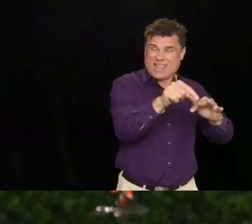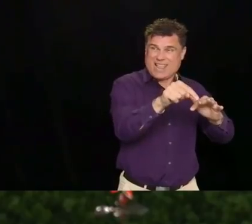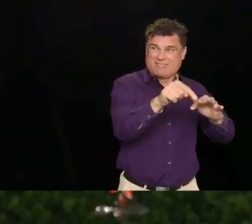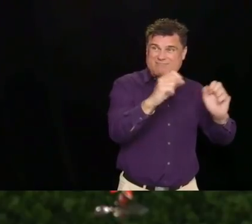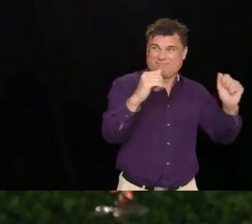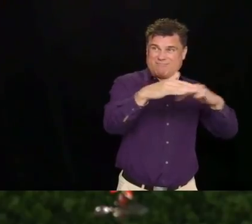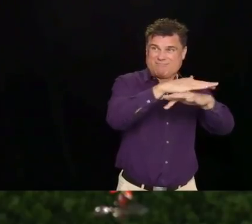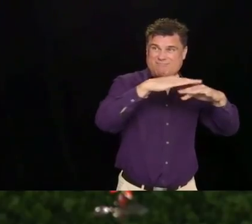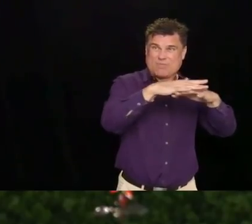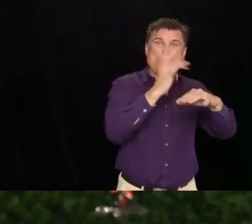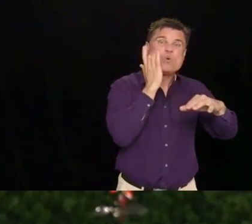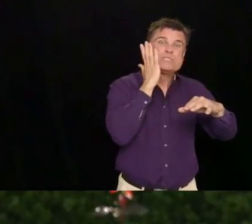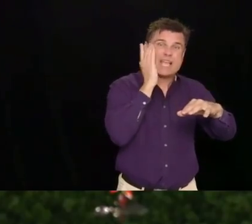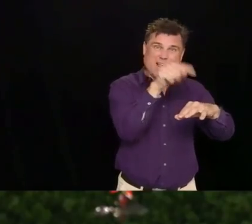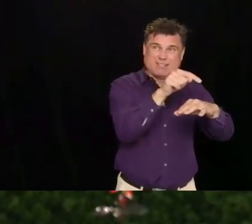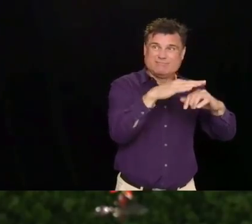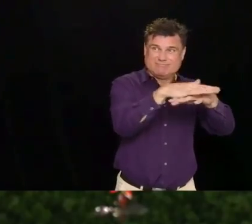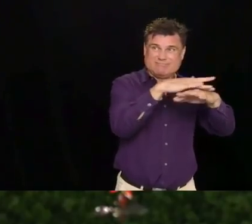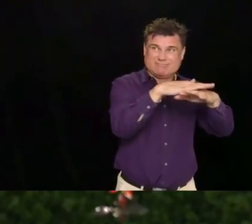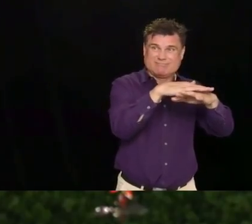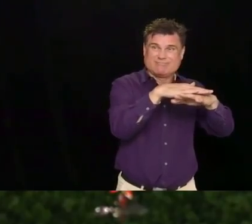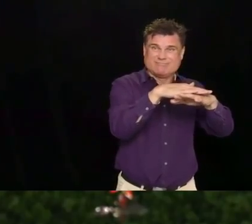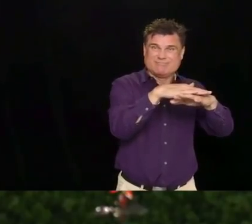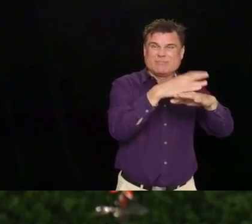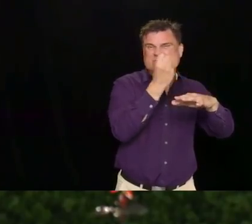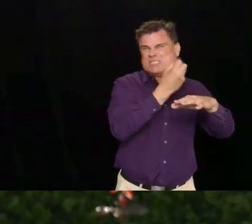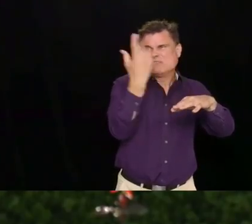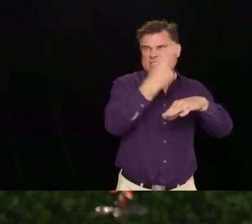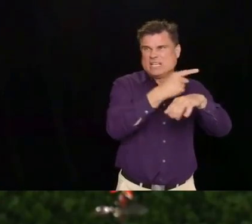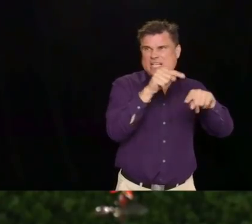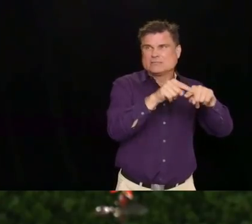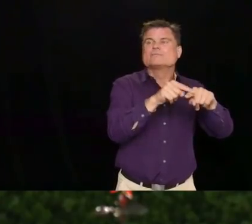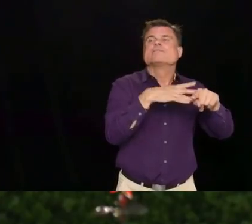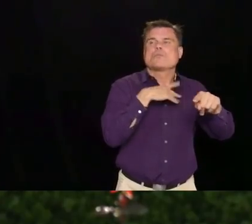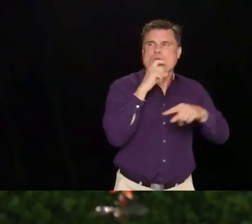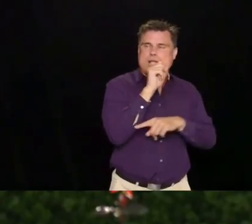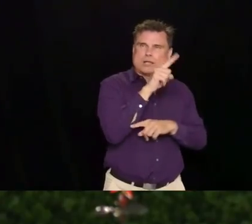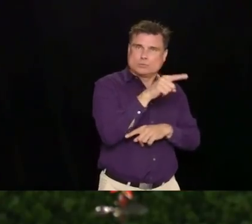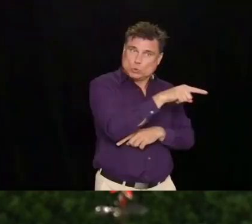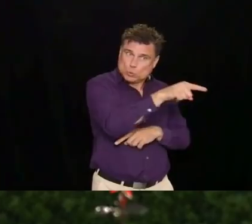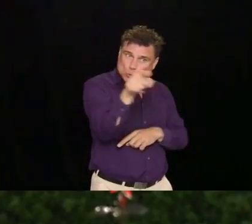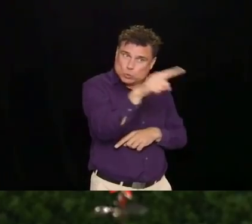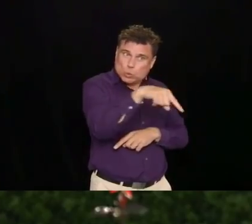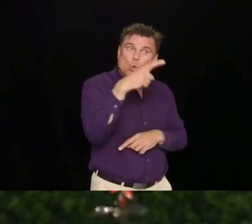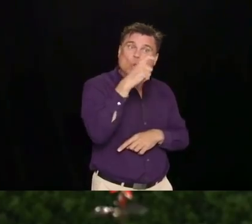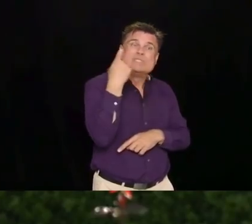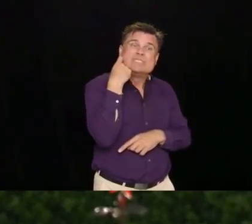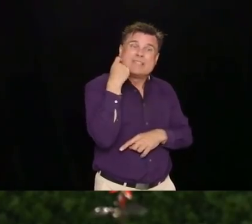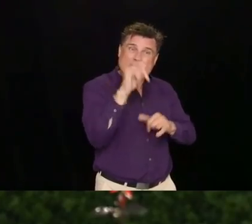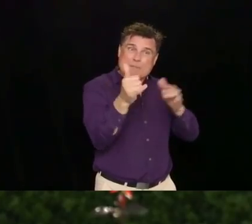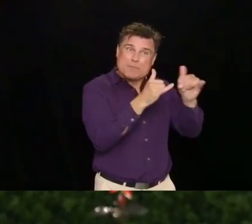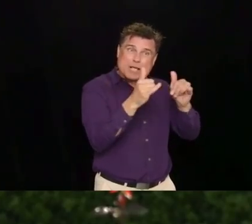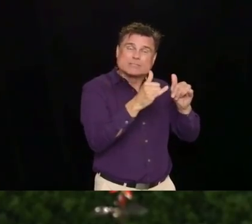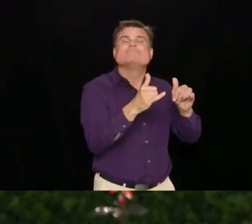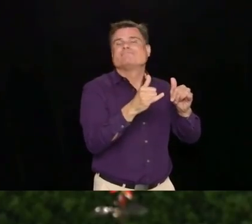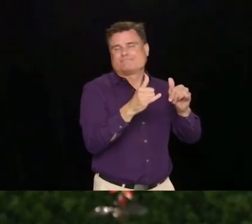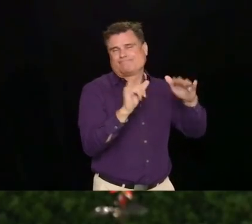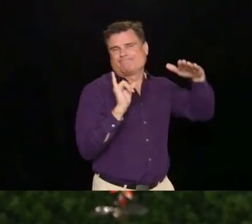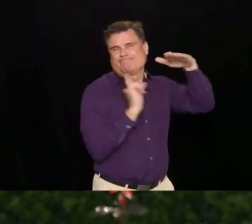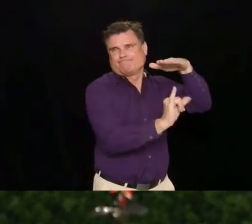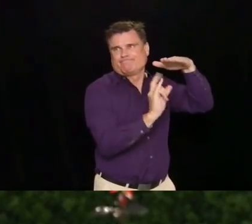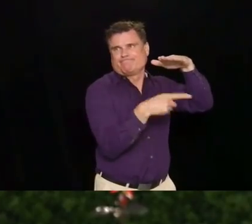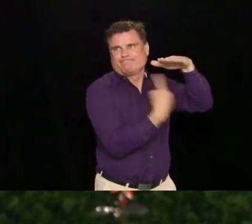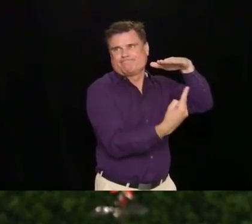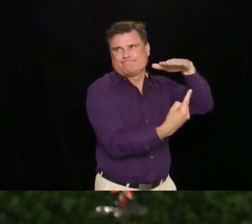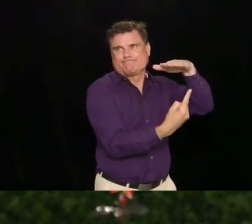at the resort on those days, are being asked to self-isolate. And those that were at the Cactus